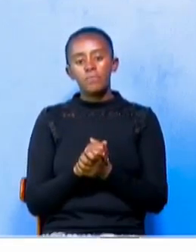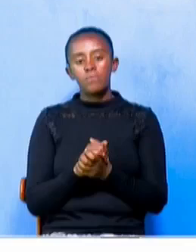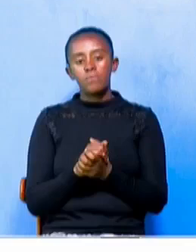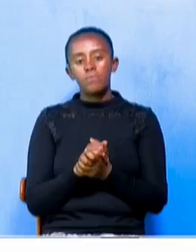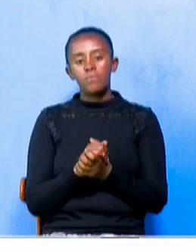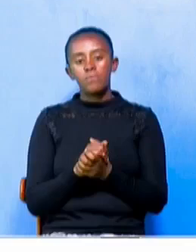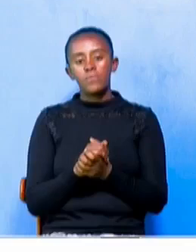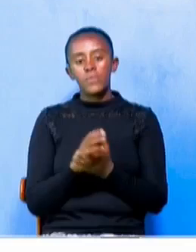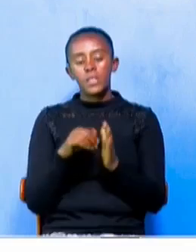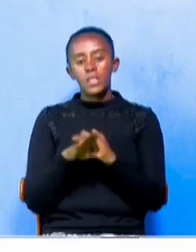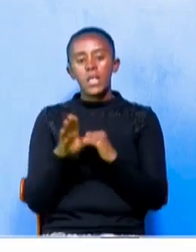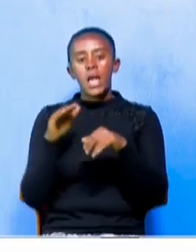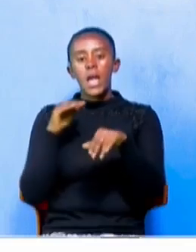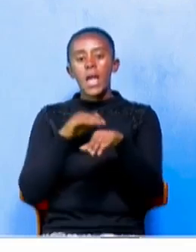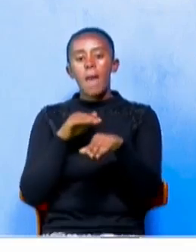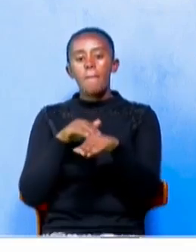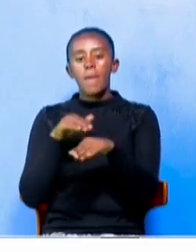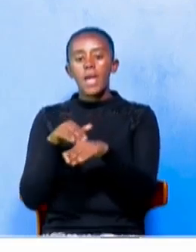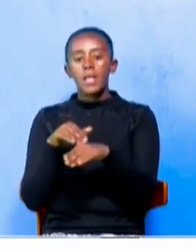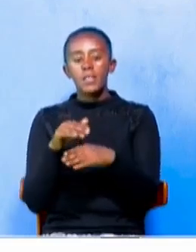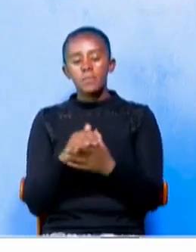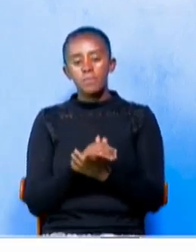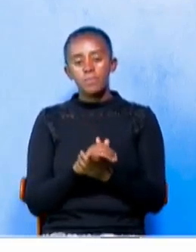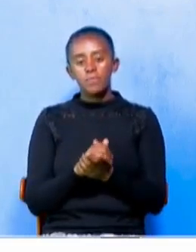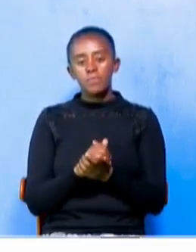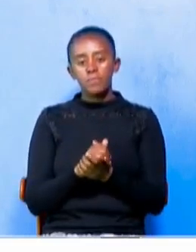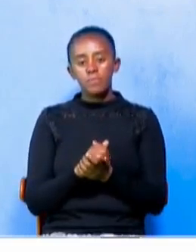in the campaign?